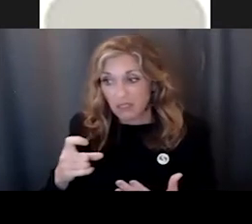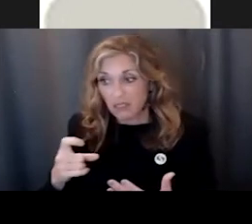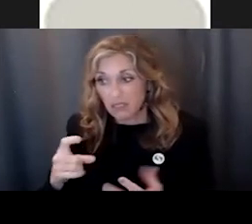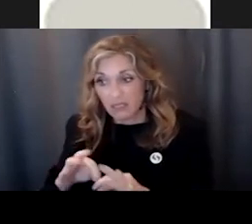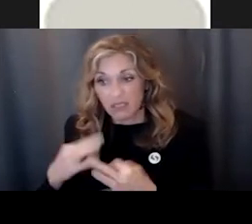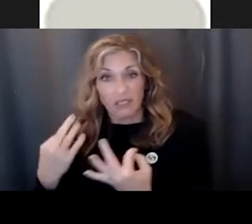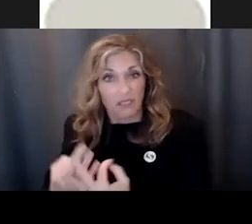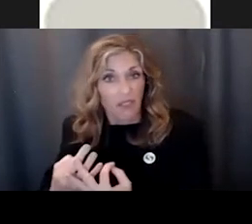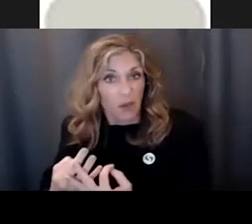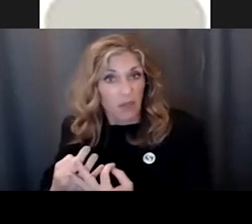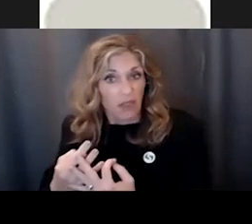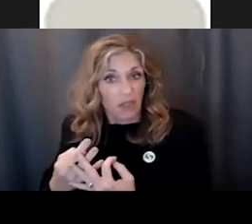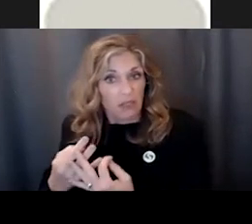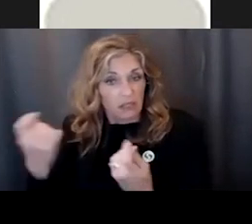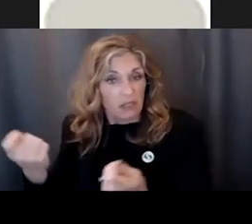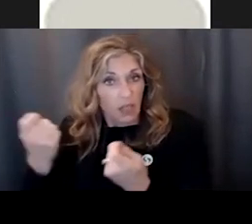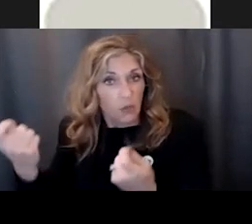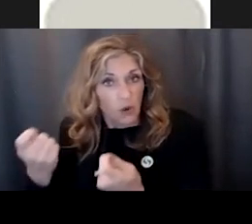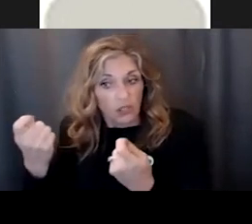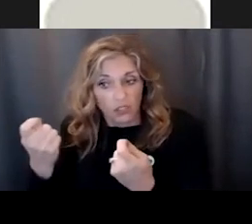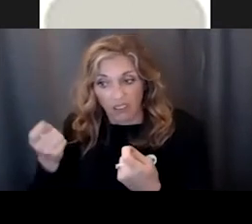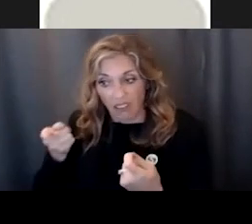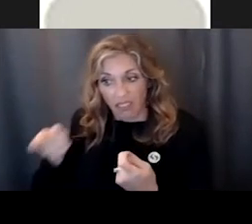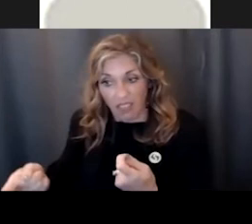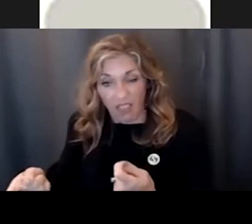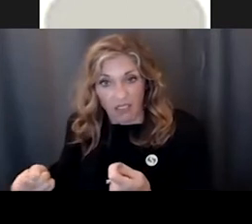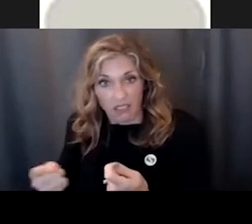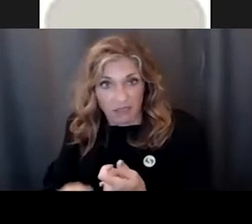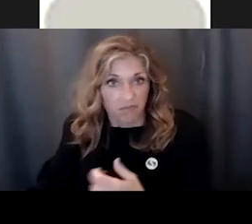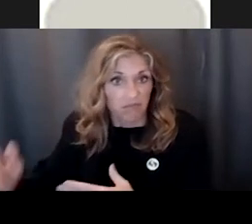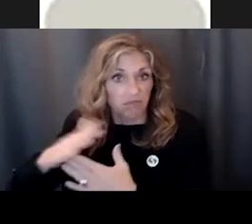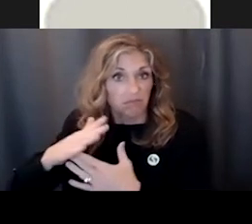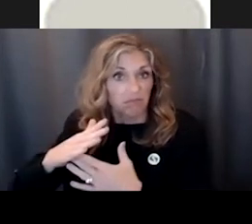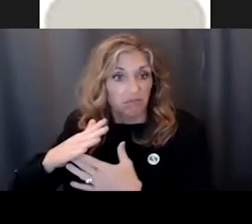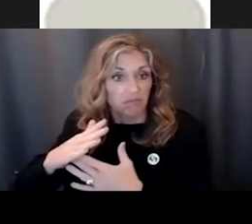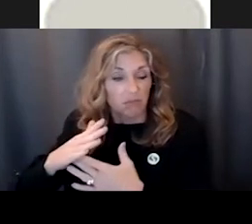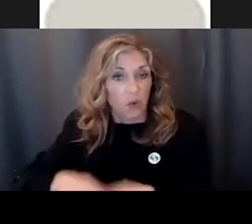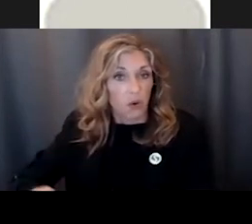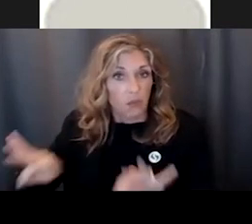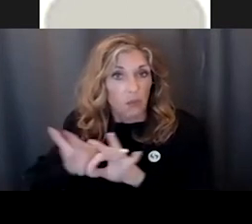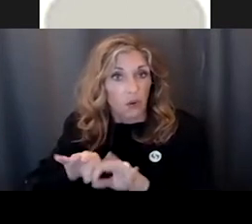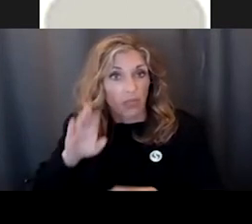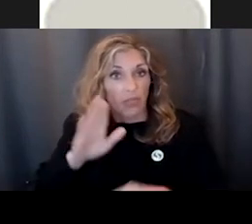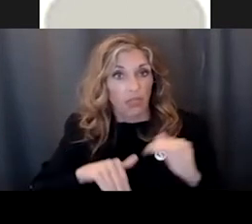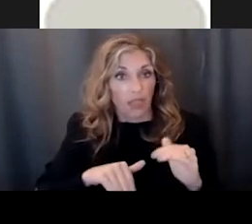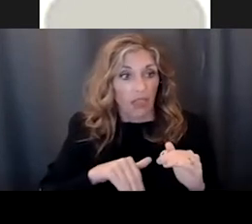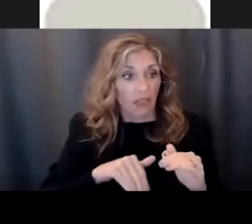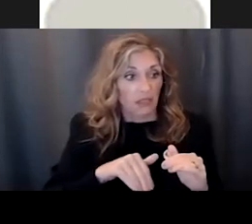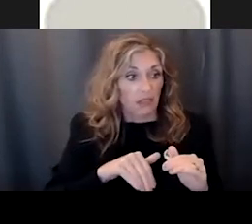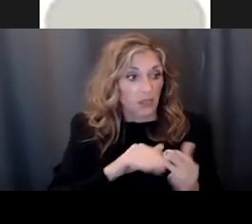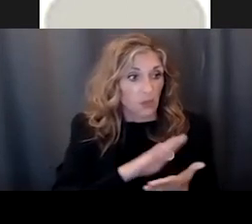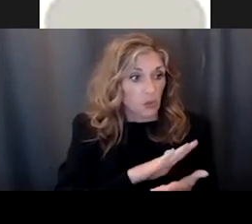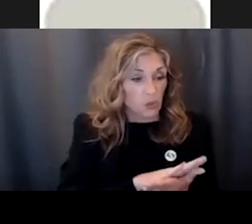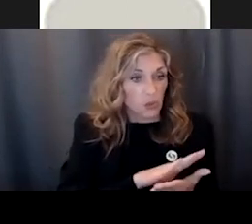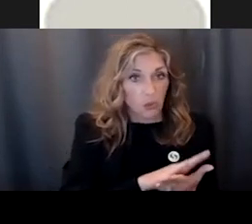need to put first before our curricular agenda. And our curricular agenda, if we are going to impose